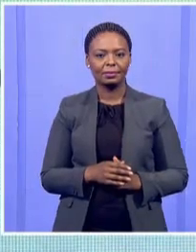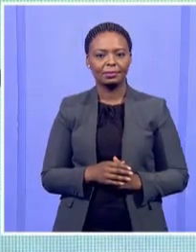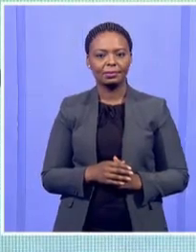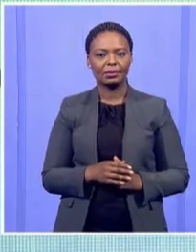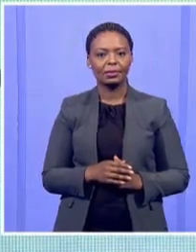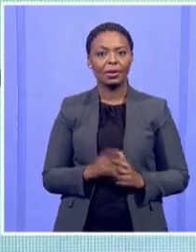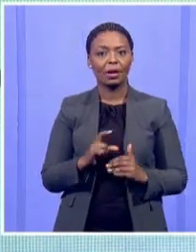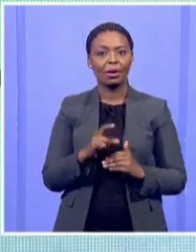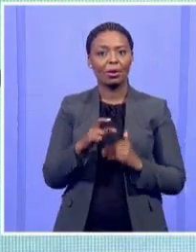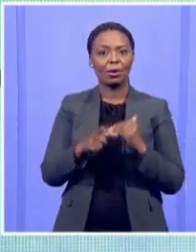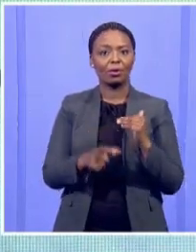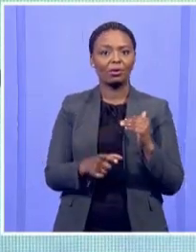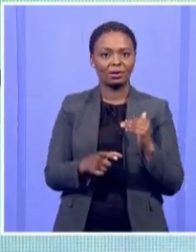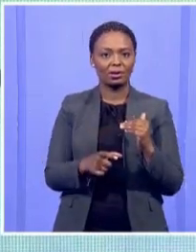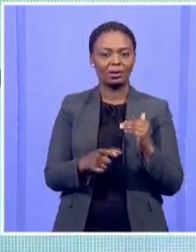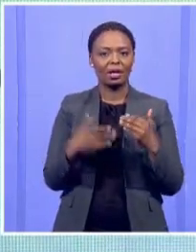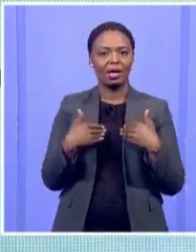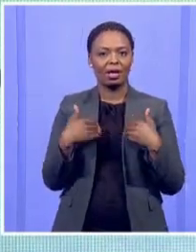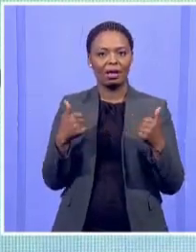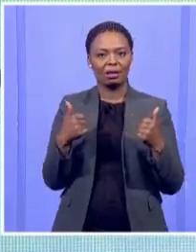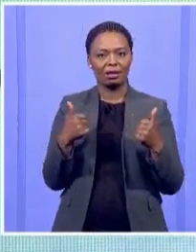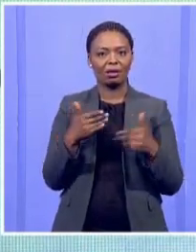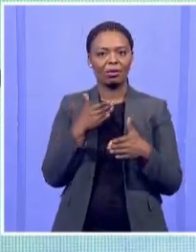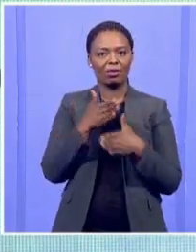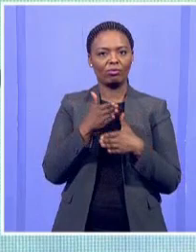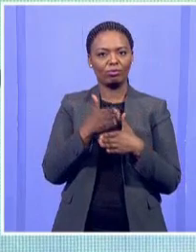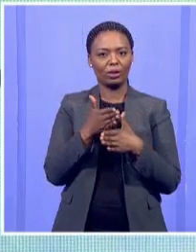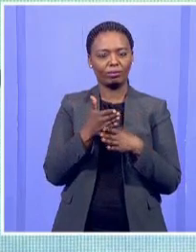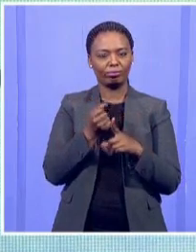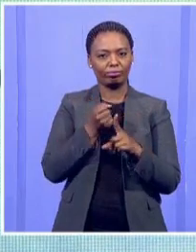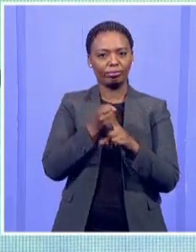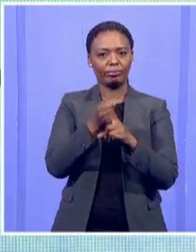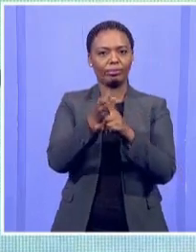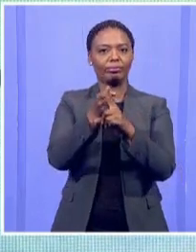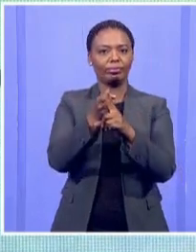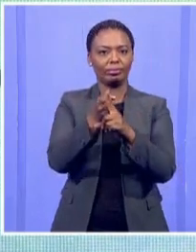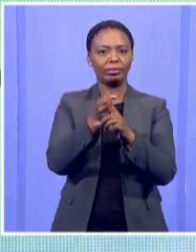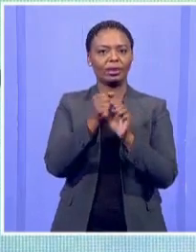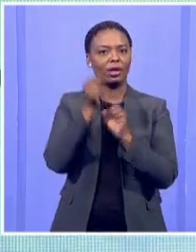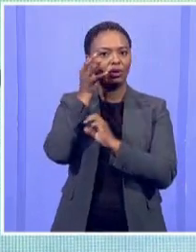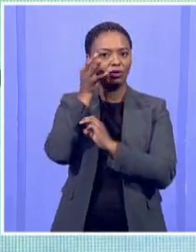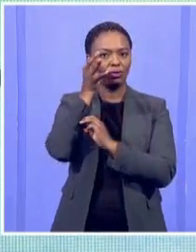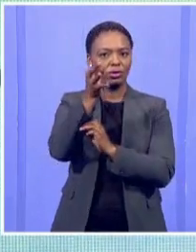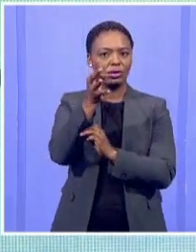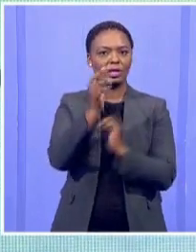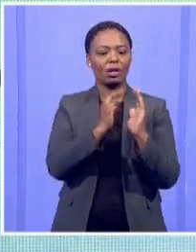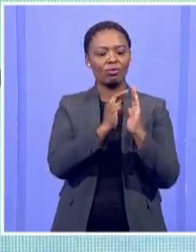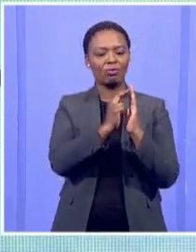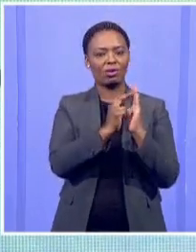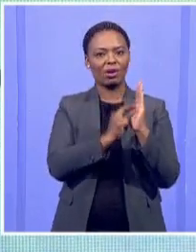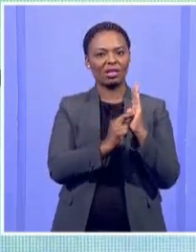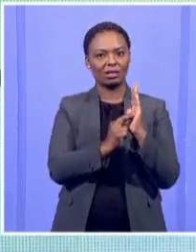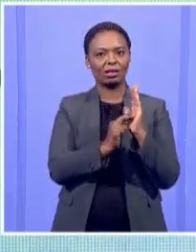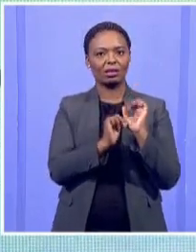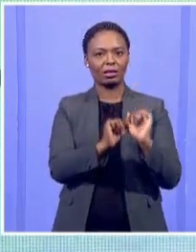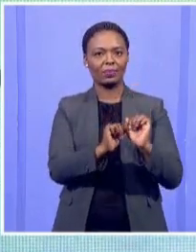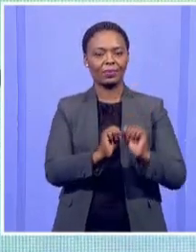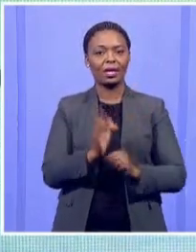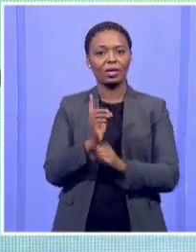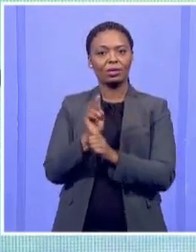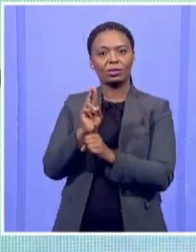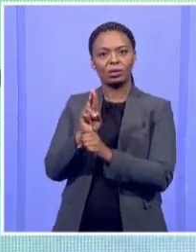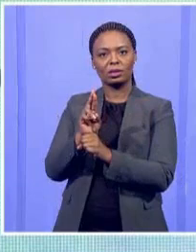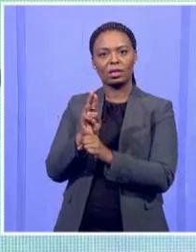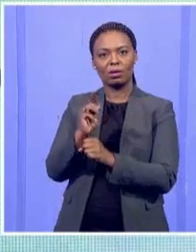Conference, the health workforce of the future and its regulation. And of course, Dr. Letlhapa has